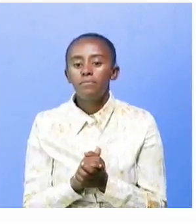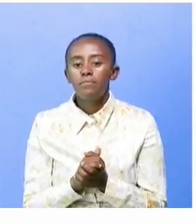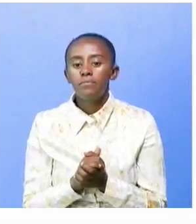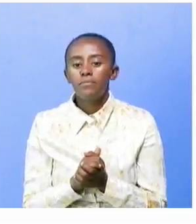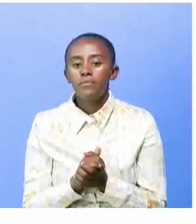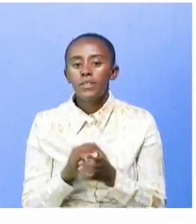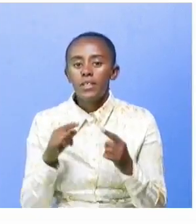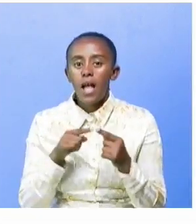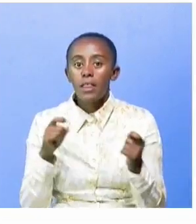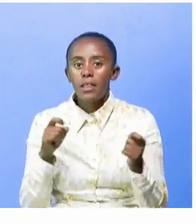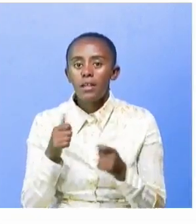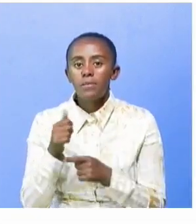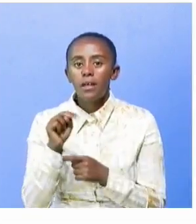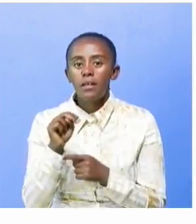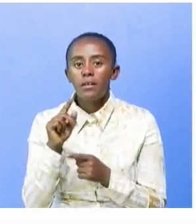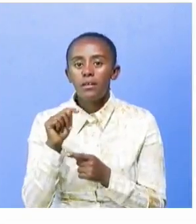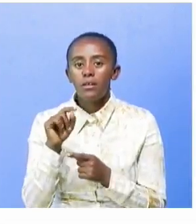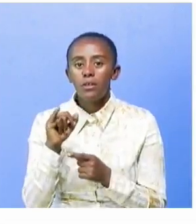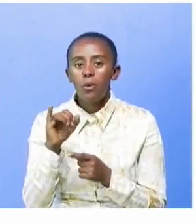antonyms,